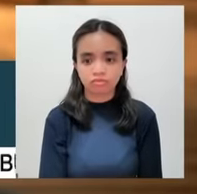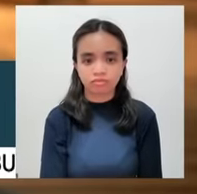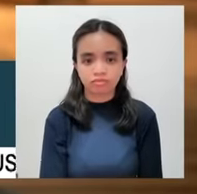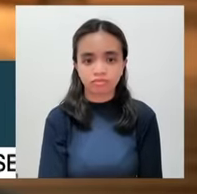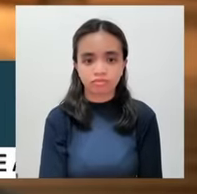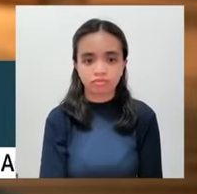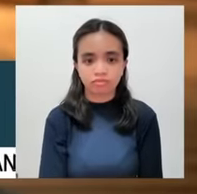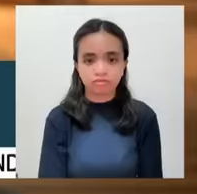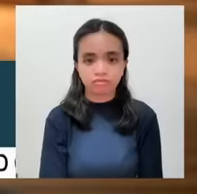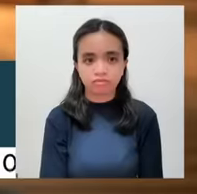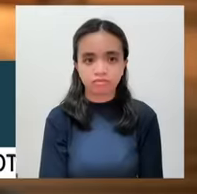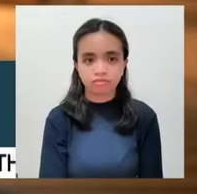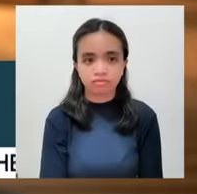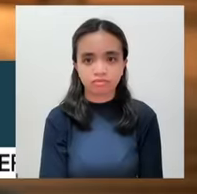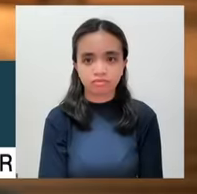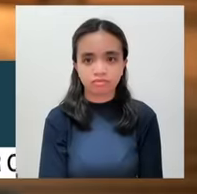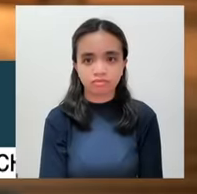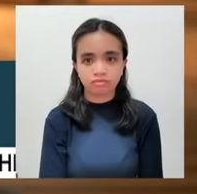Bibeth?